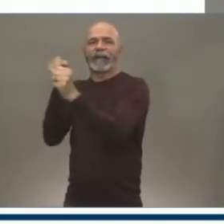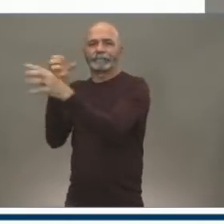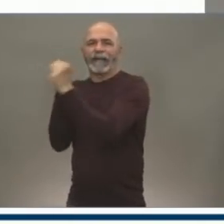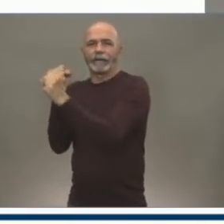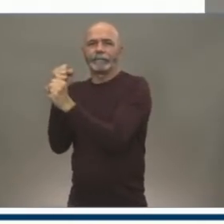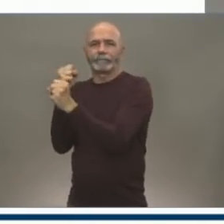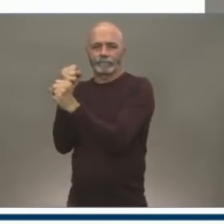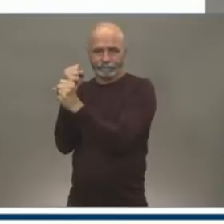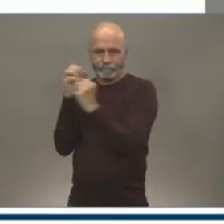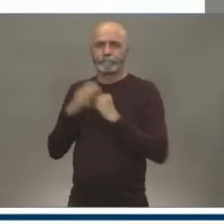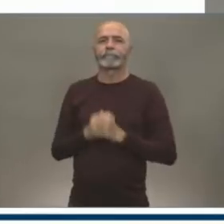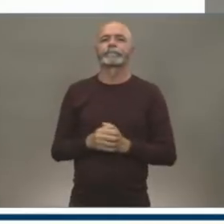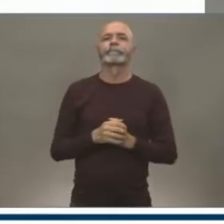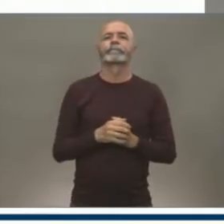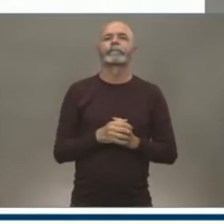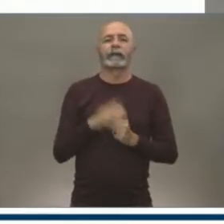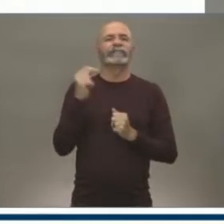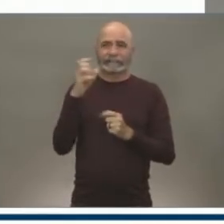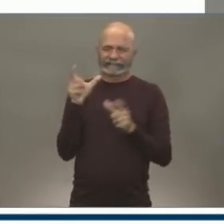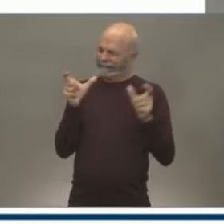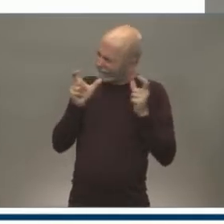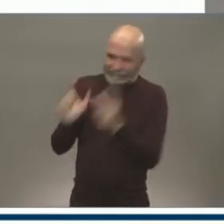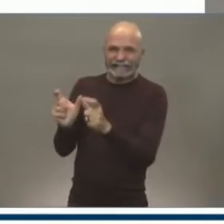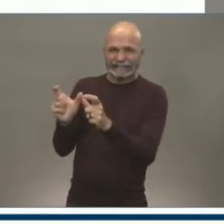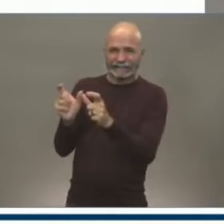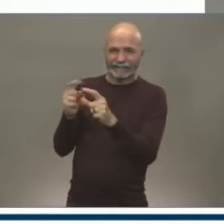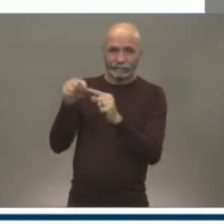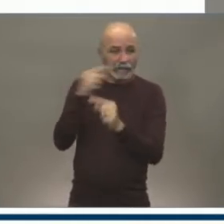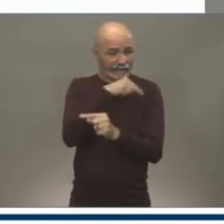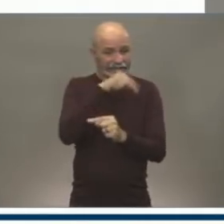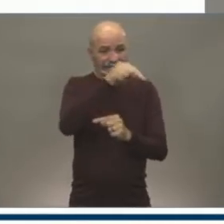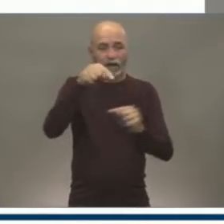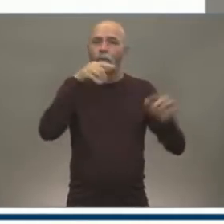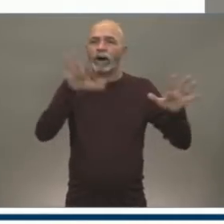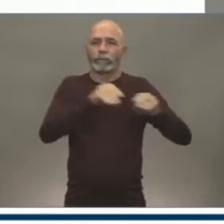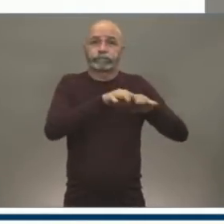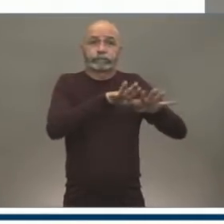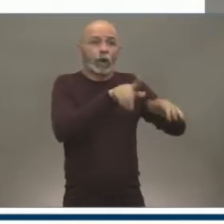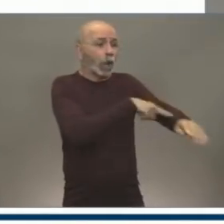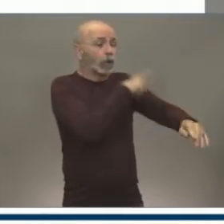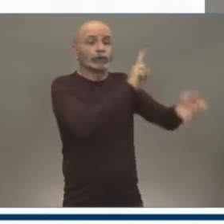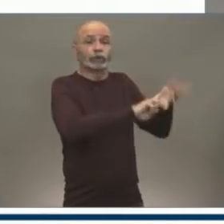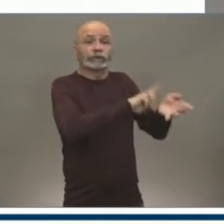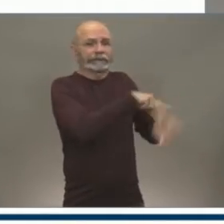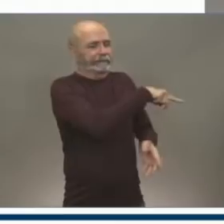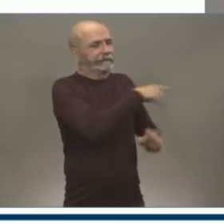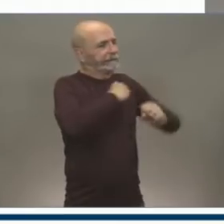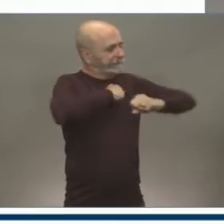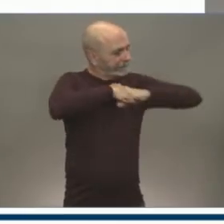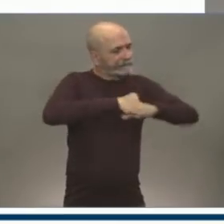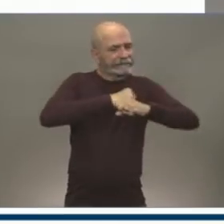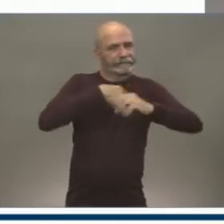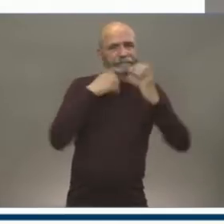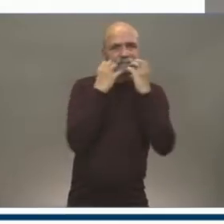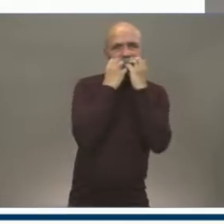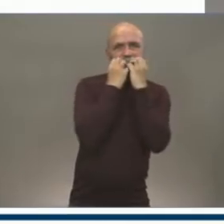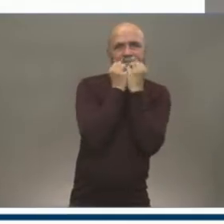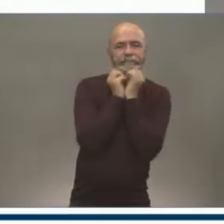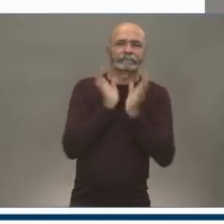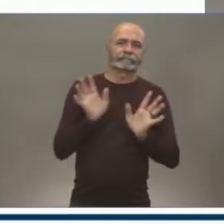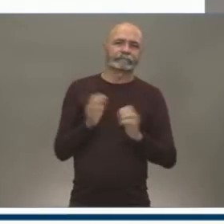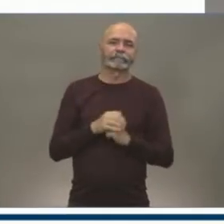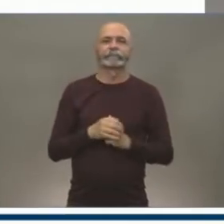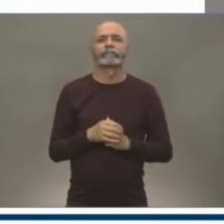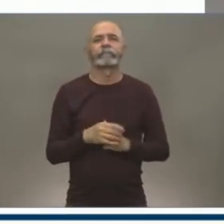most protection possible of our long-term care facilities. To your other point, I think what we're seeing is that